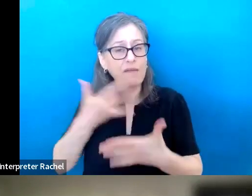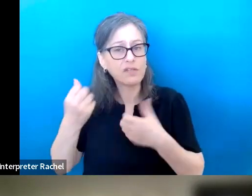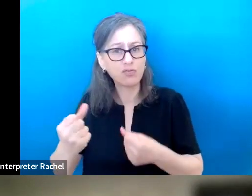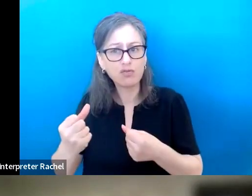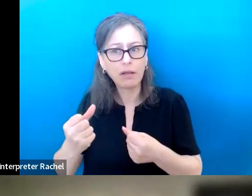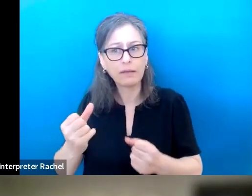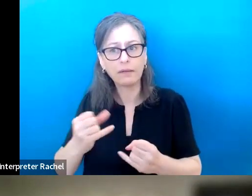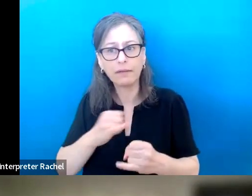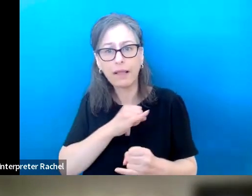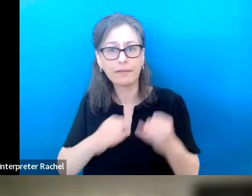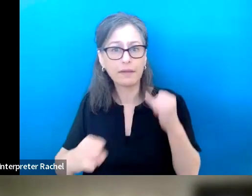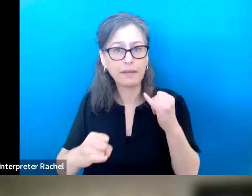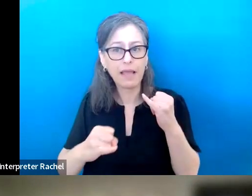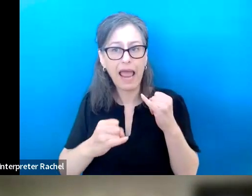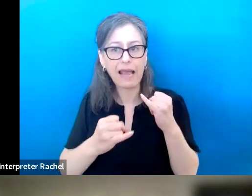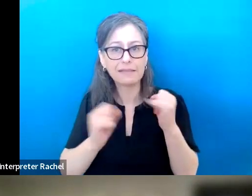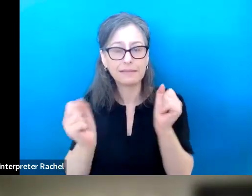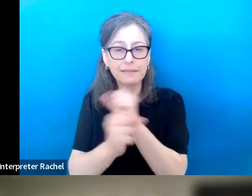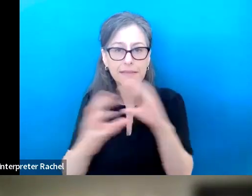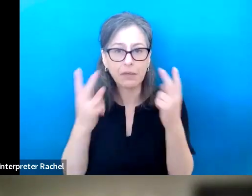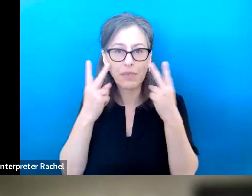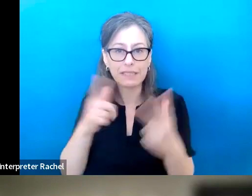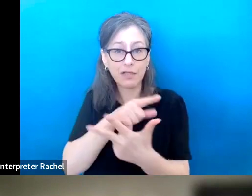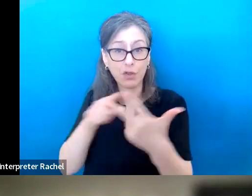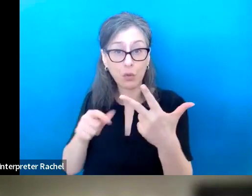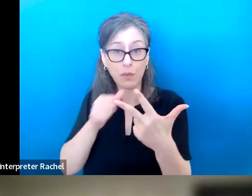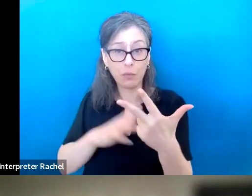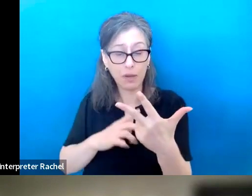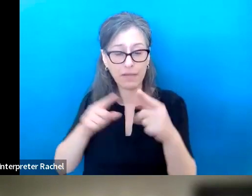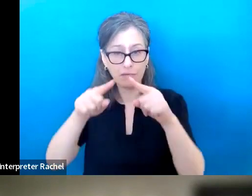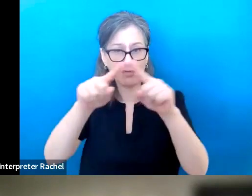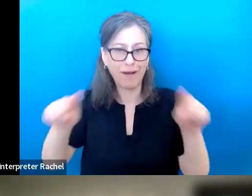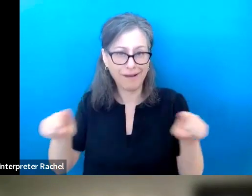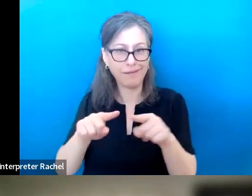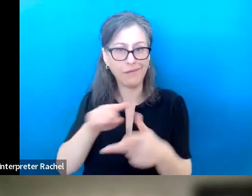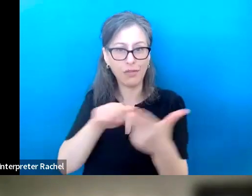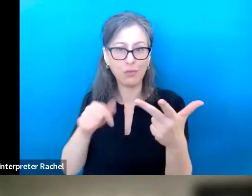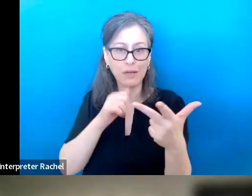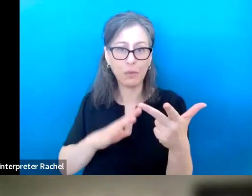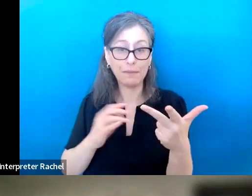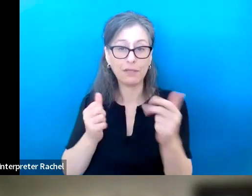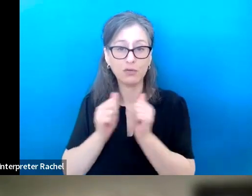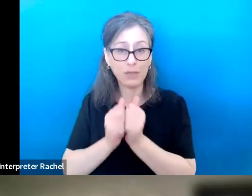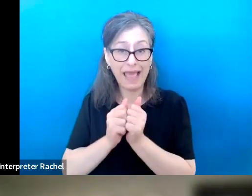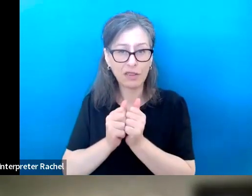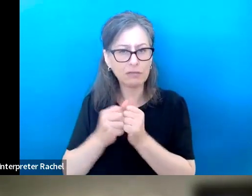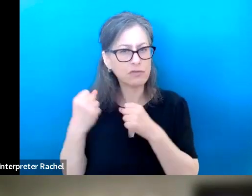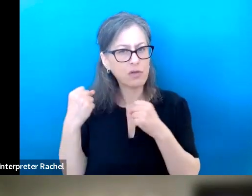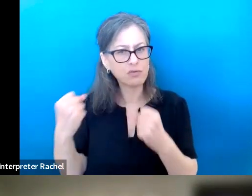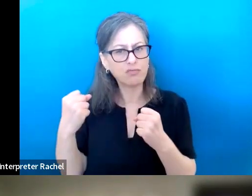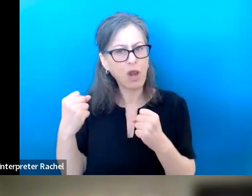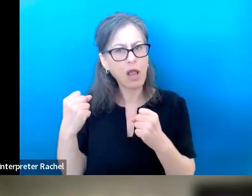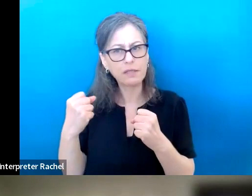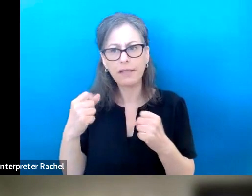the last scene where we truly see the three women, the triangle of the three women together, is so strong. They are